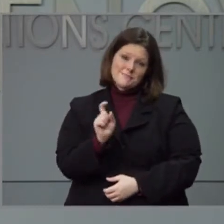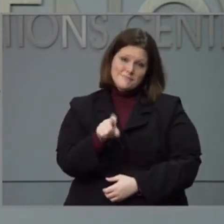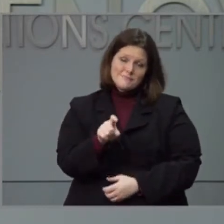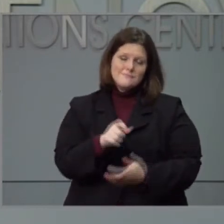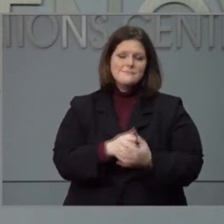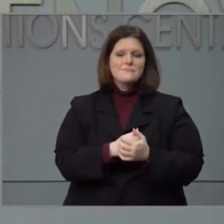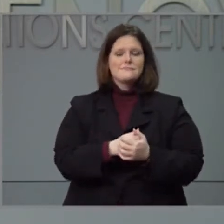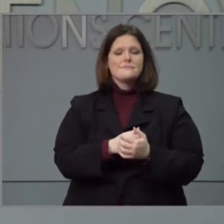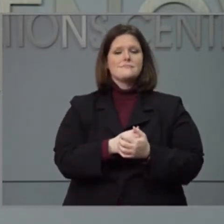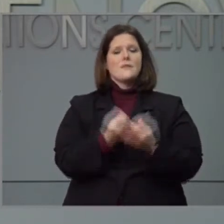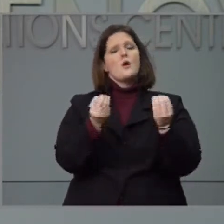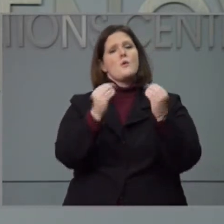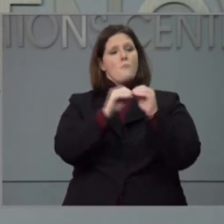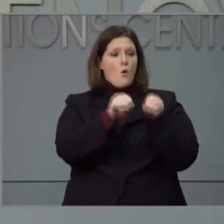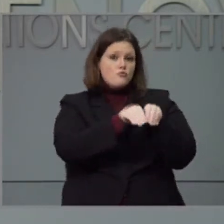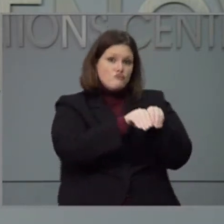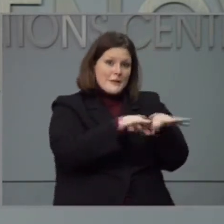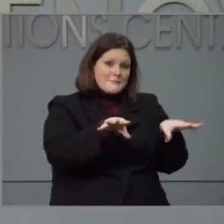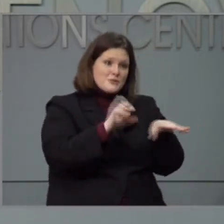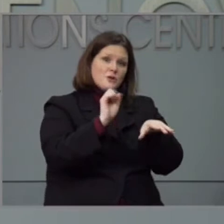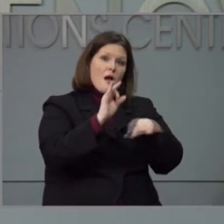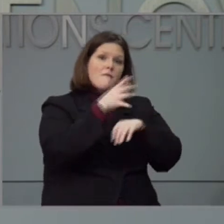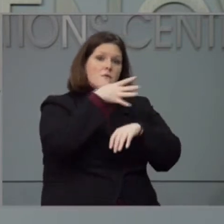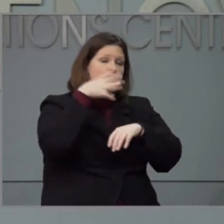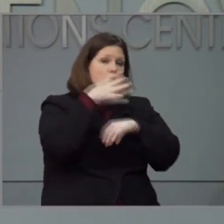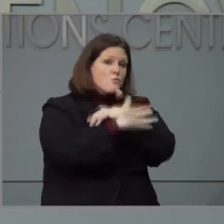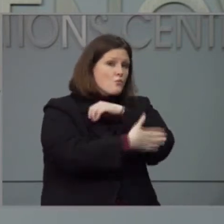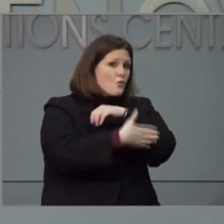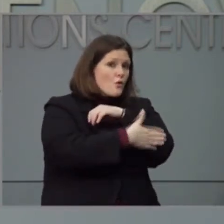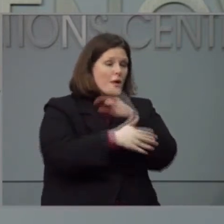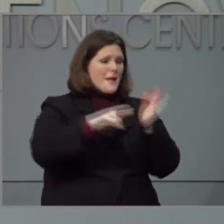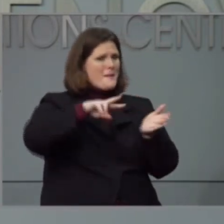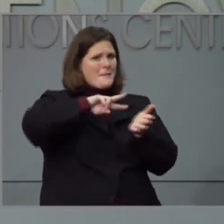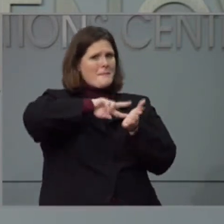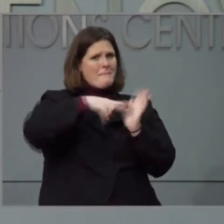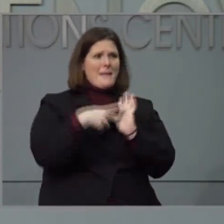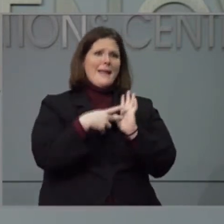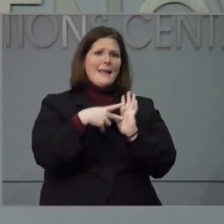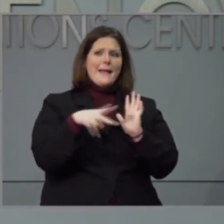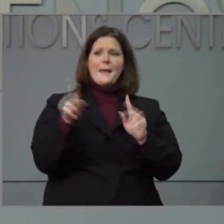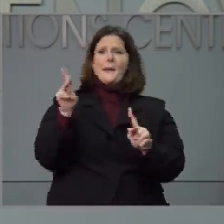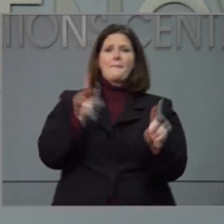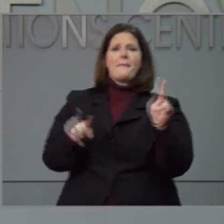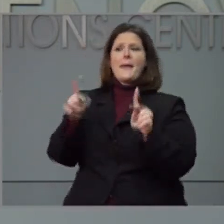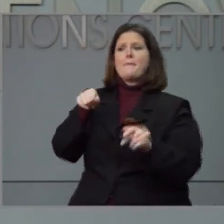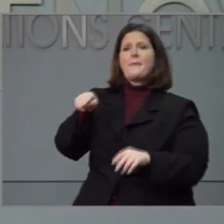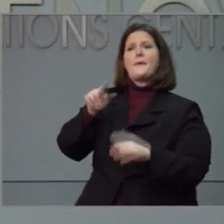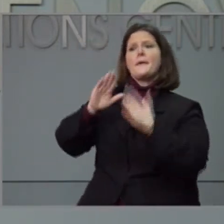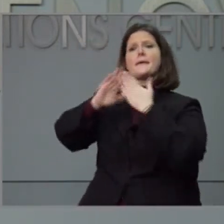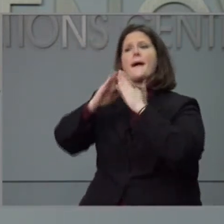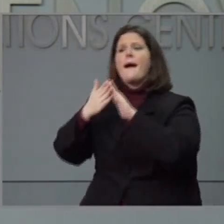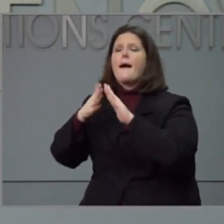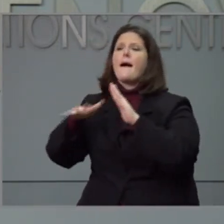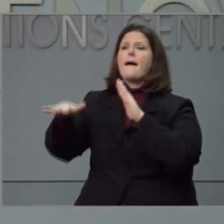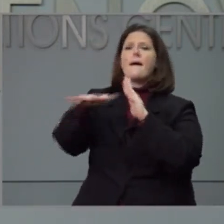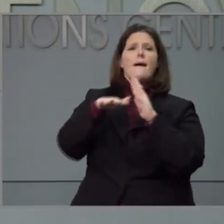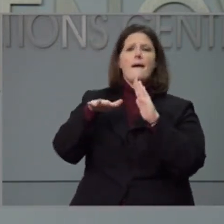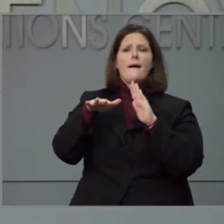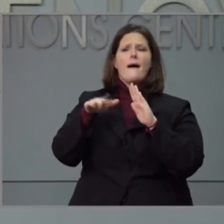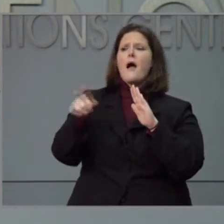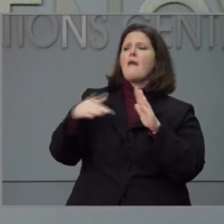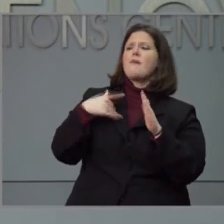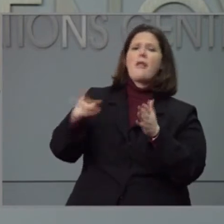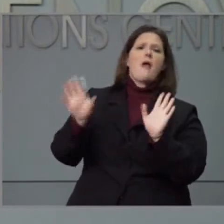more transmission in our rural areas does not mean that those who live in urban or suburban areas are off the hook.